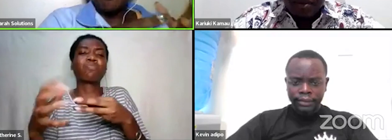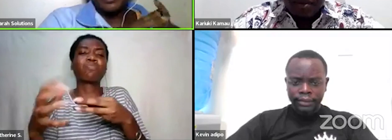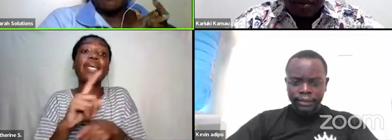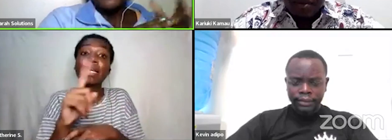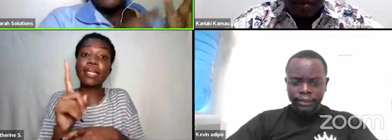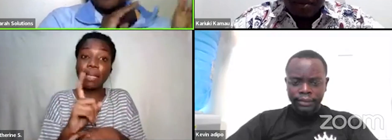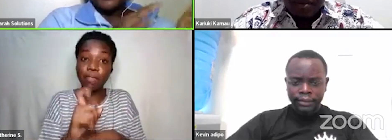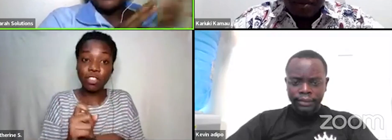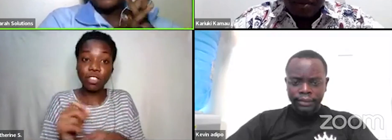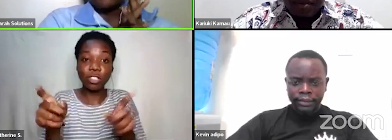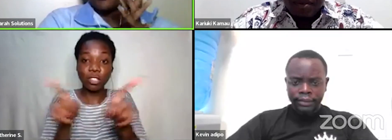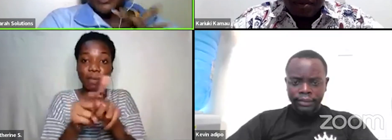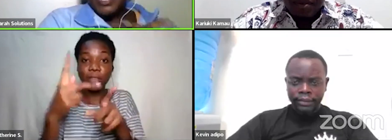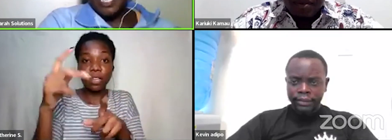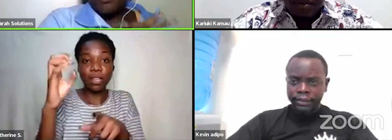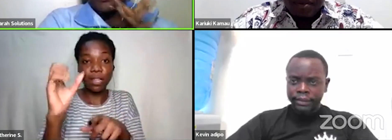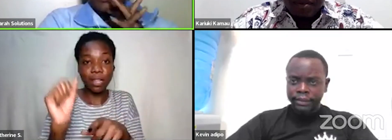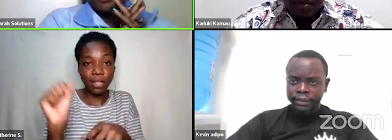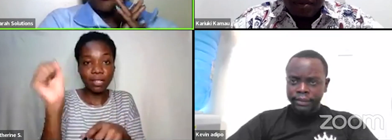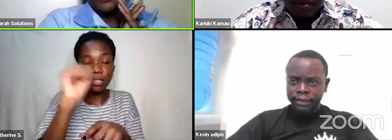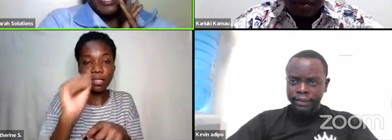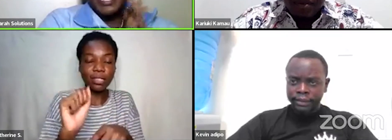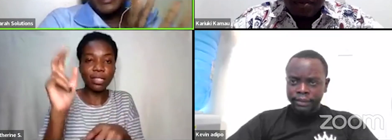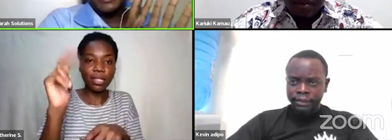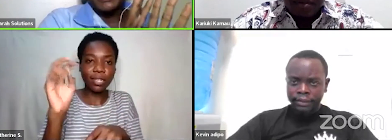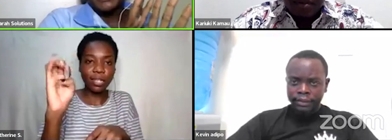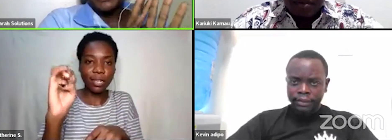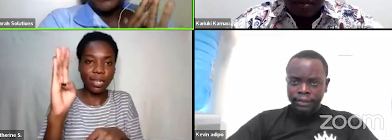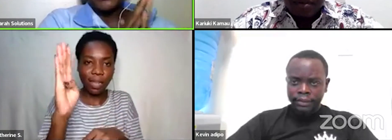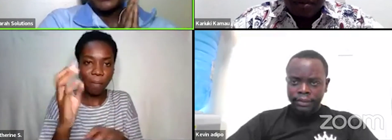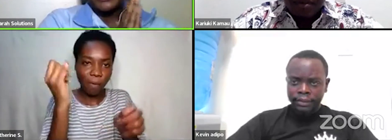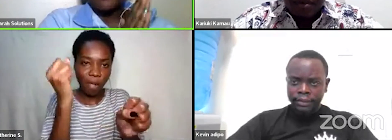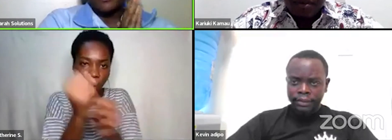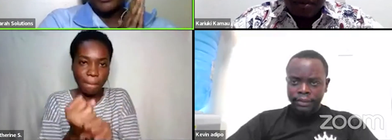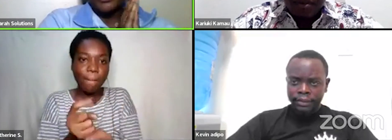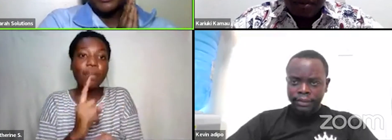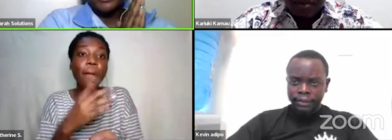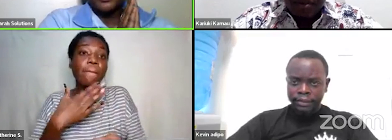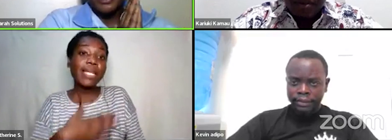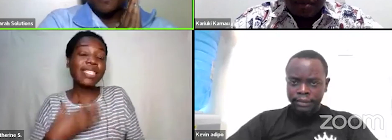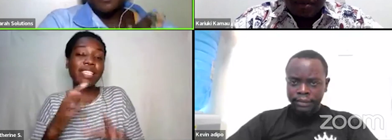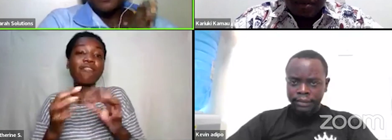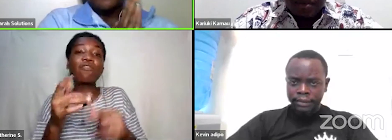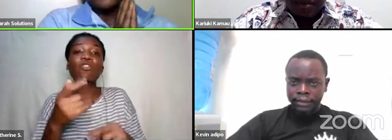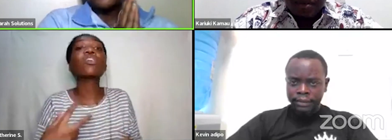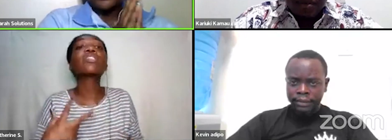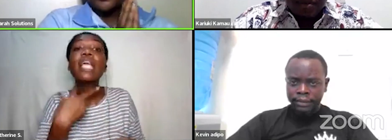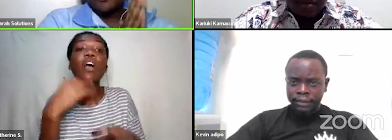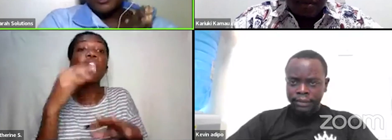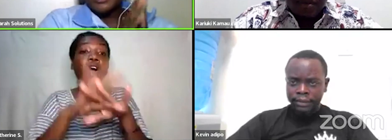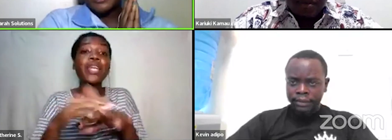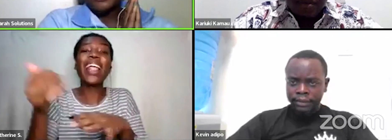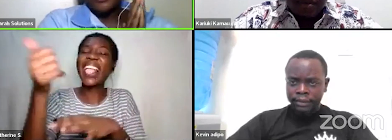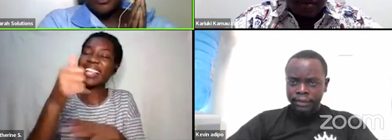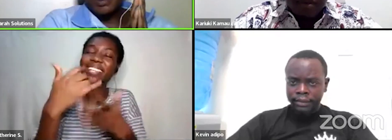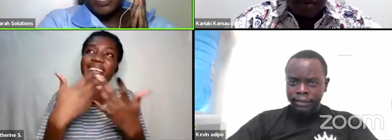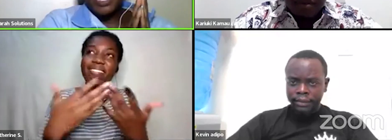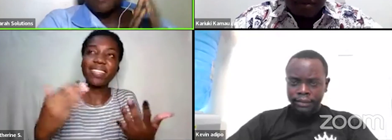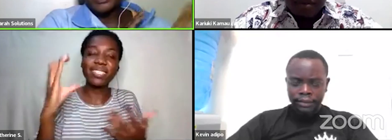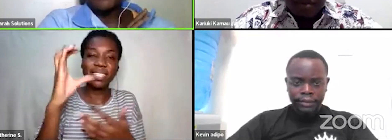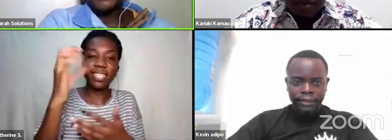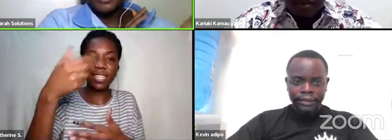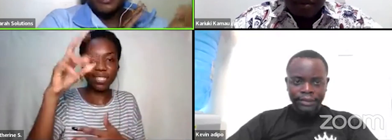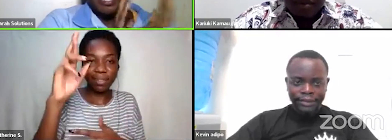is HRMPEB. So please, if you are stuck on anything on the certification, CHRP, please talk to me. Did I